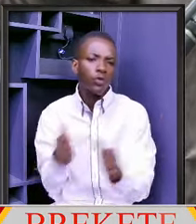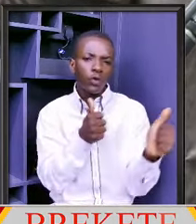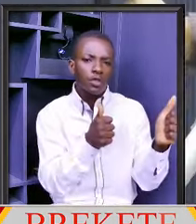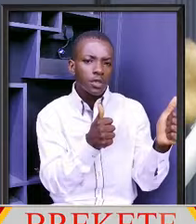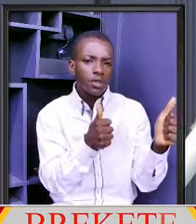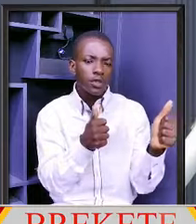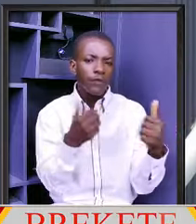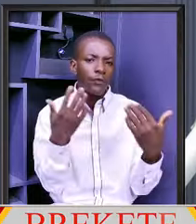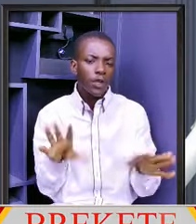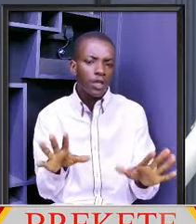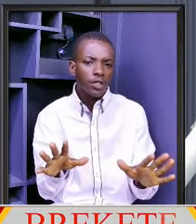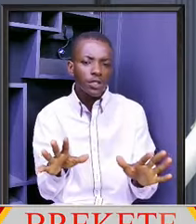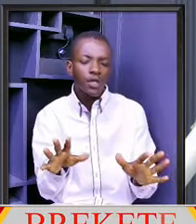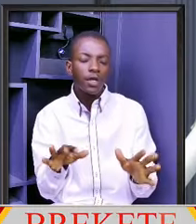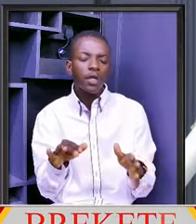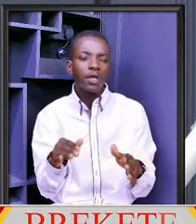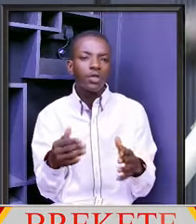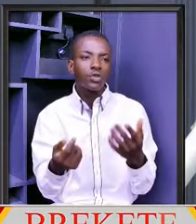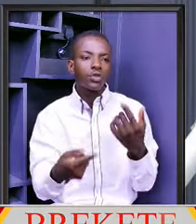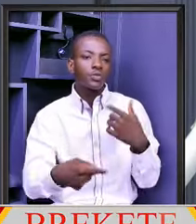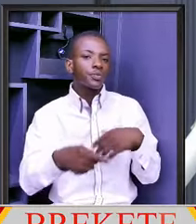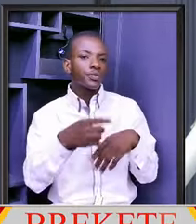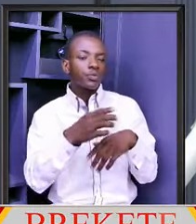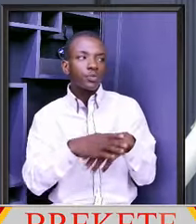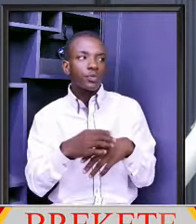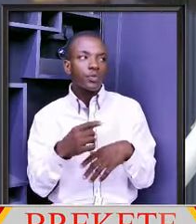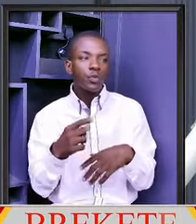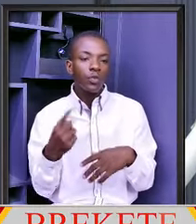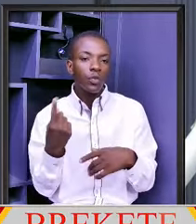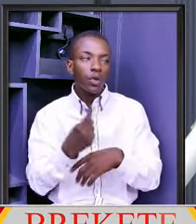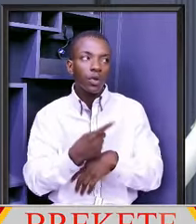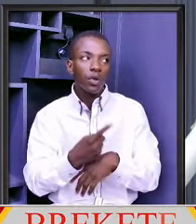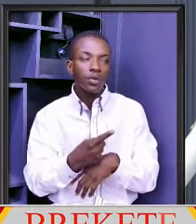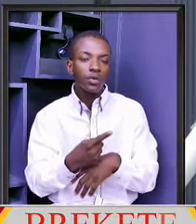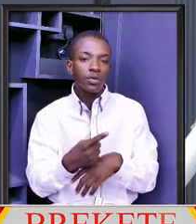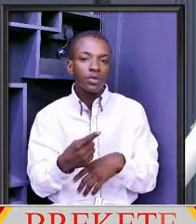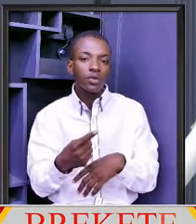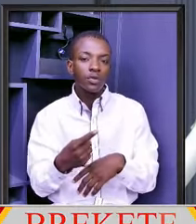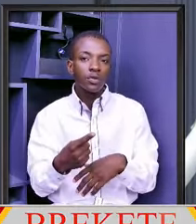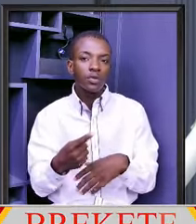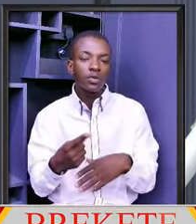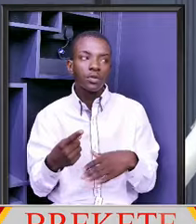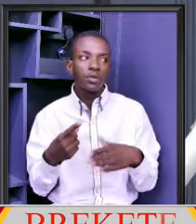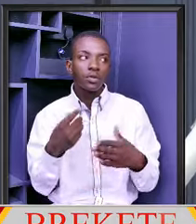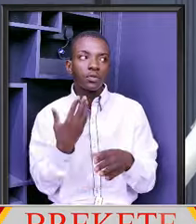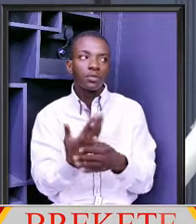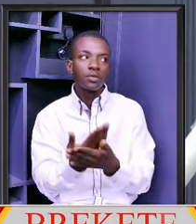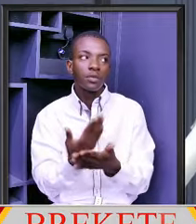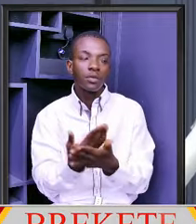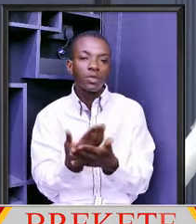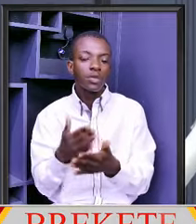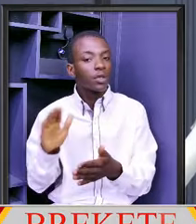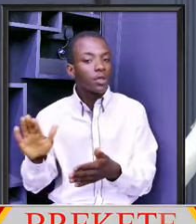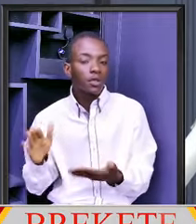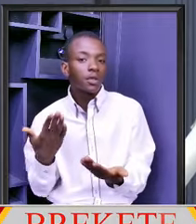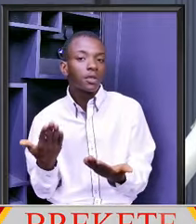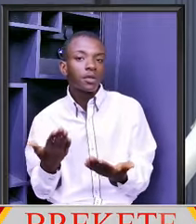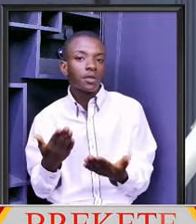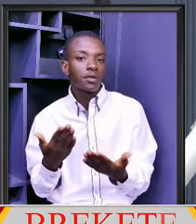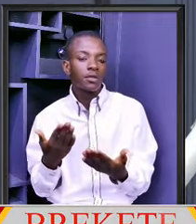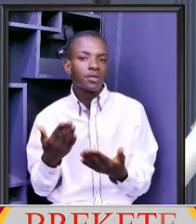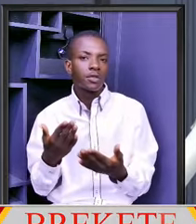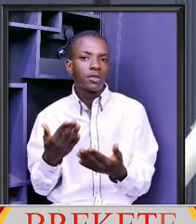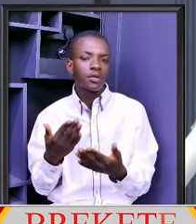When they cross finish, then I go turn. In fact, one day like this, I go turn back. they beg them say now small small children won't